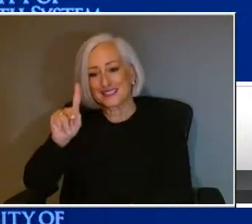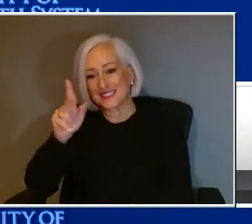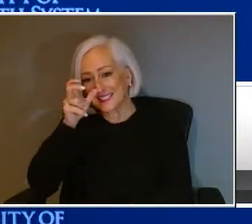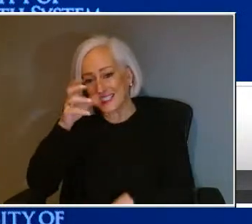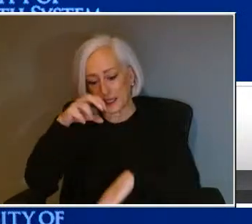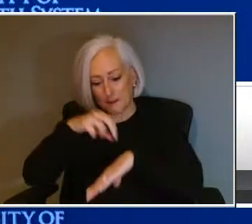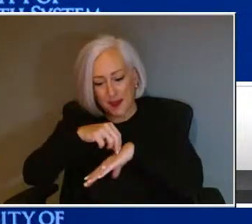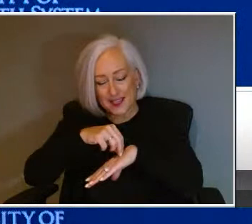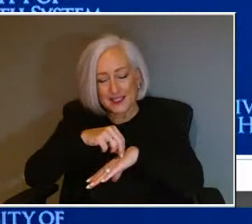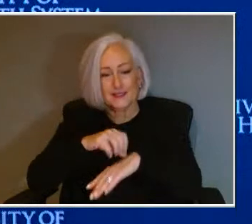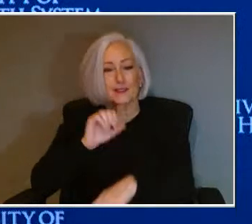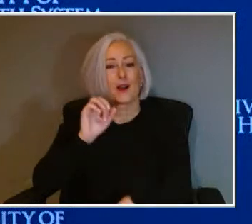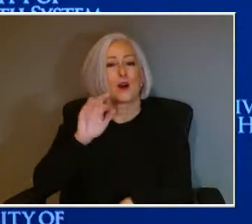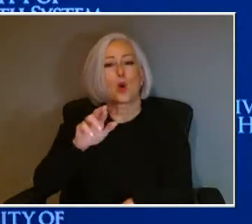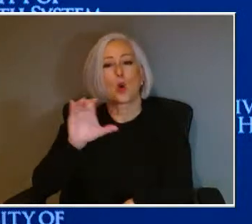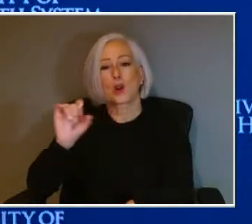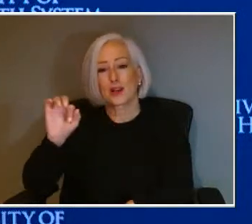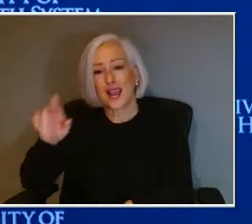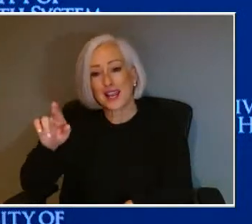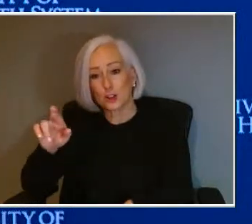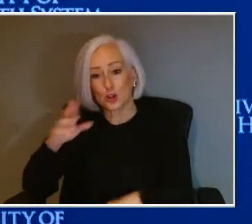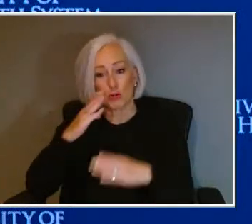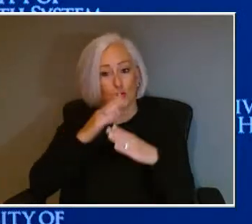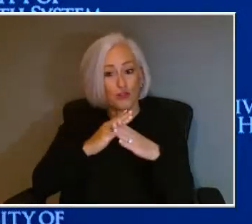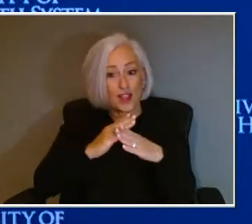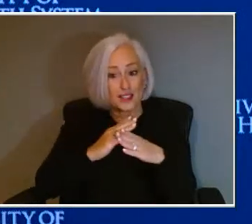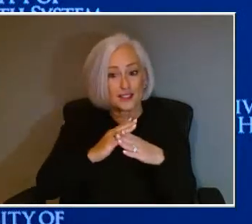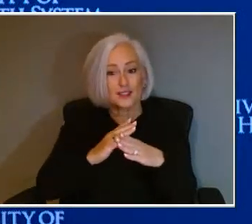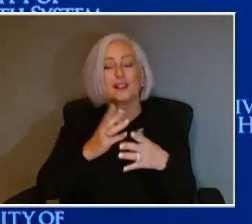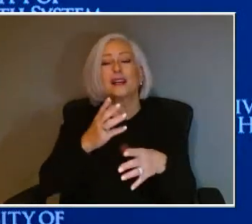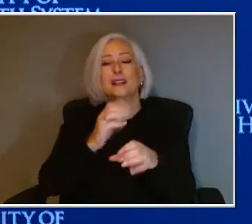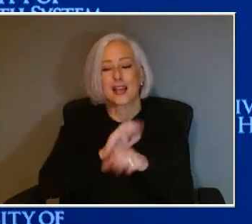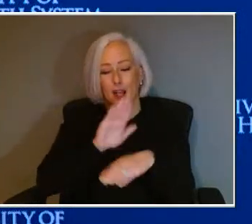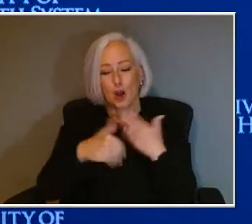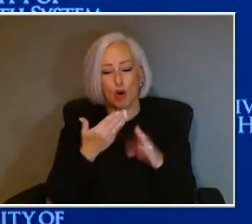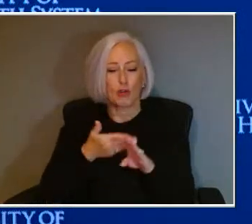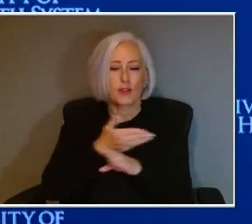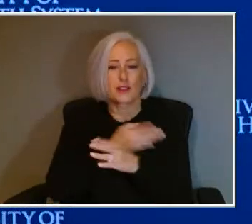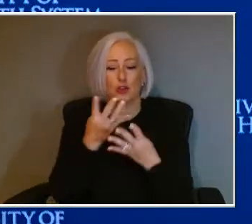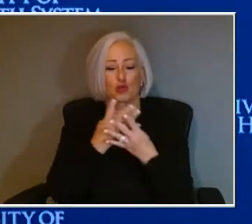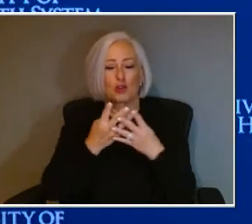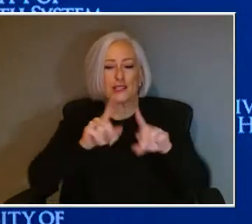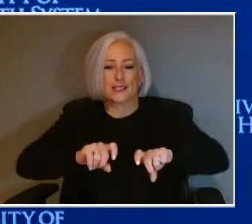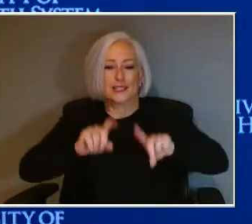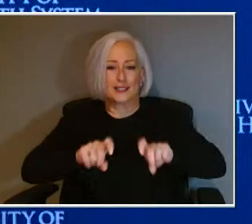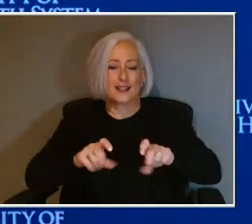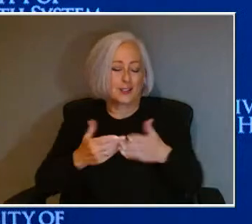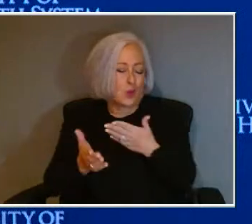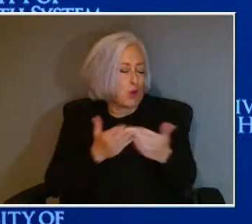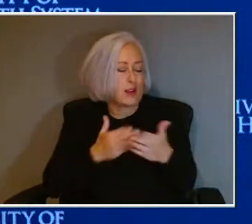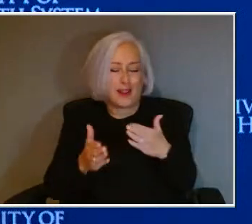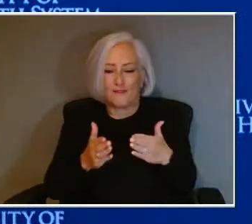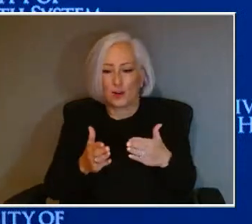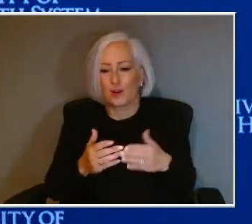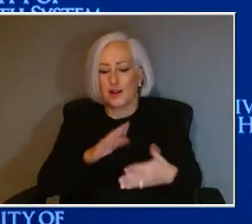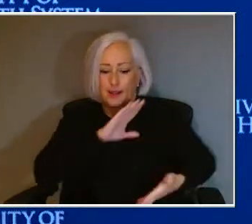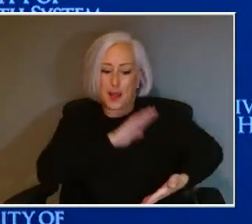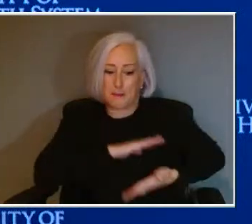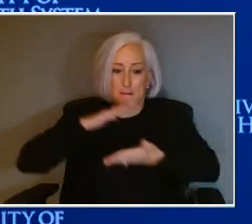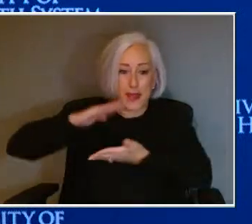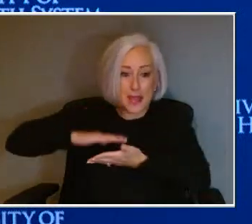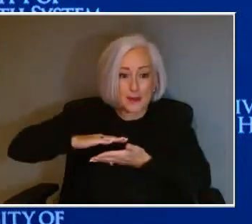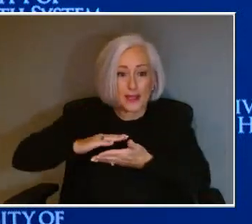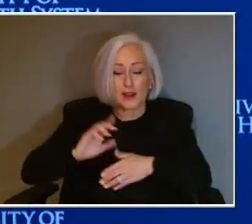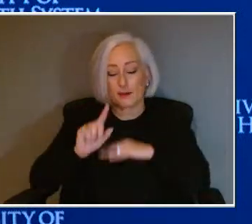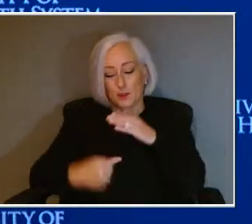prevent cancer, get your screening, get your preventive screenings, whatever that may be. We know there are several of them, including mammograms and